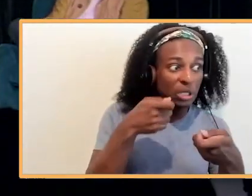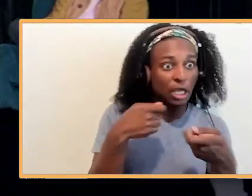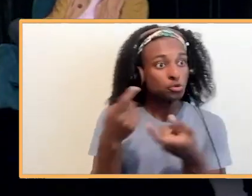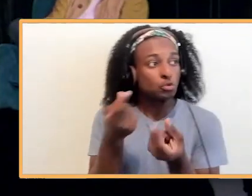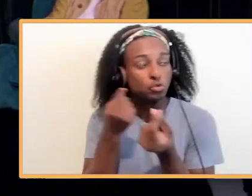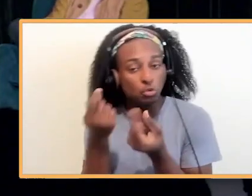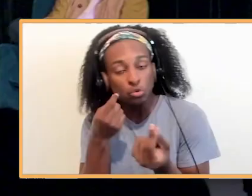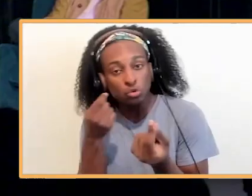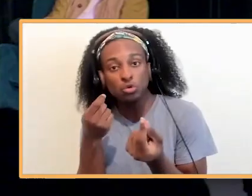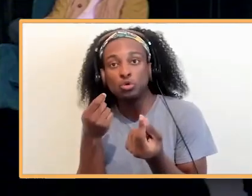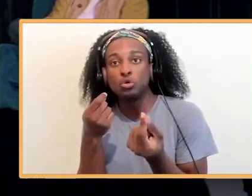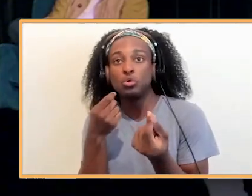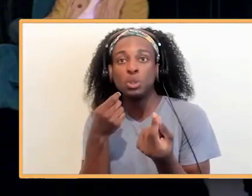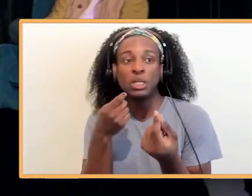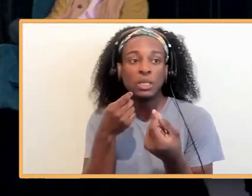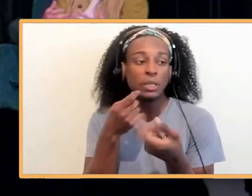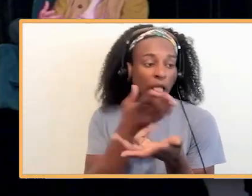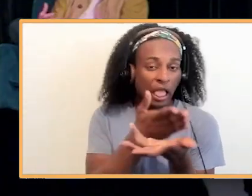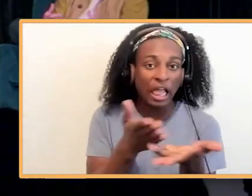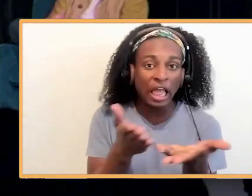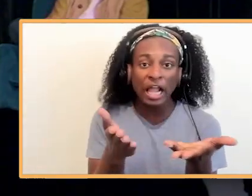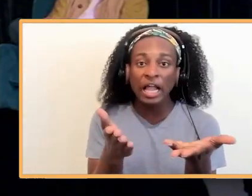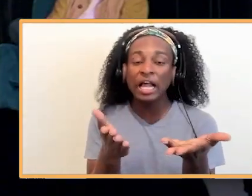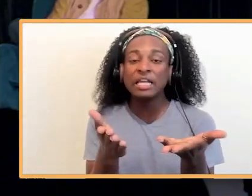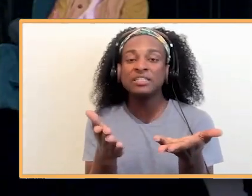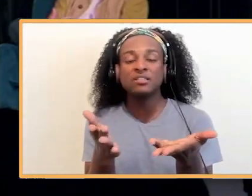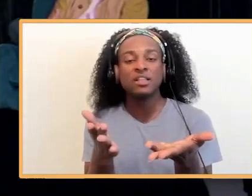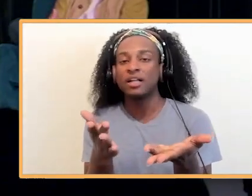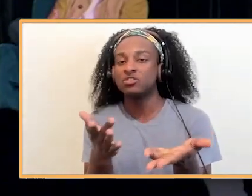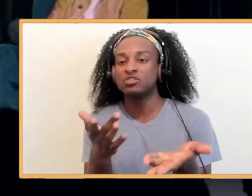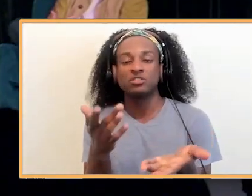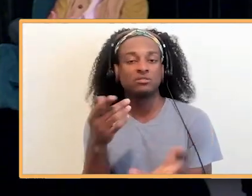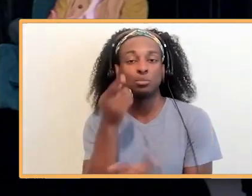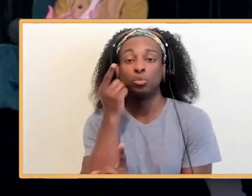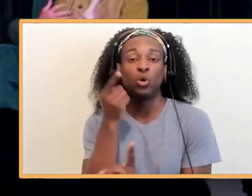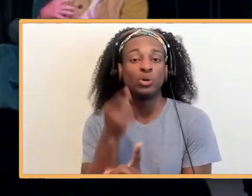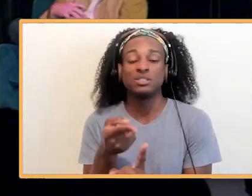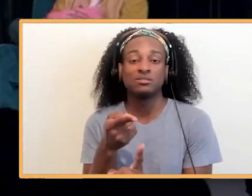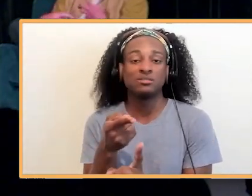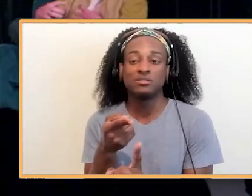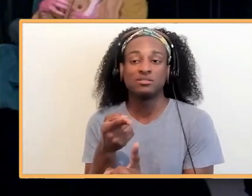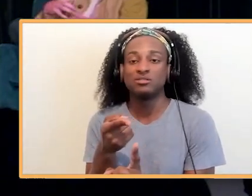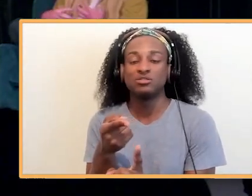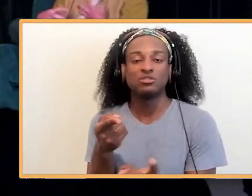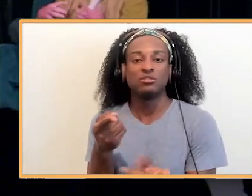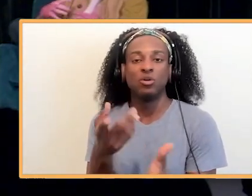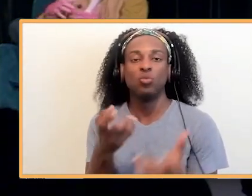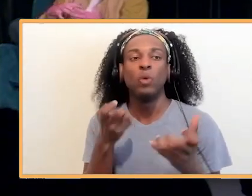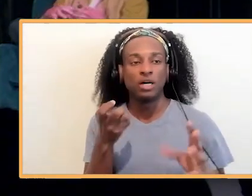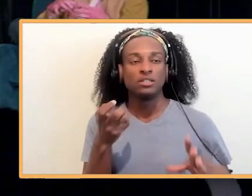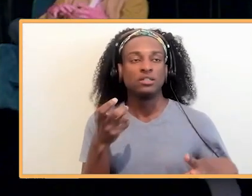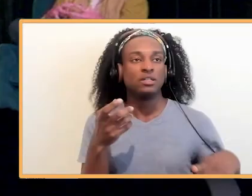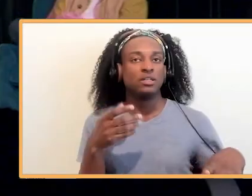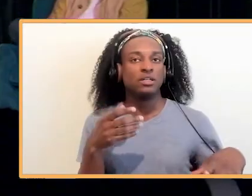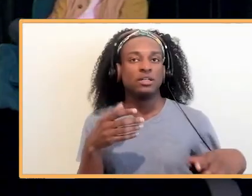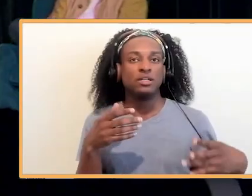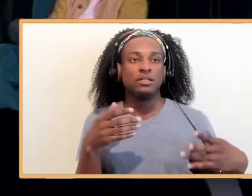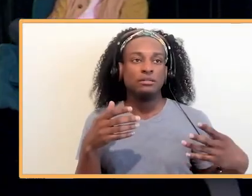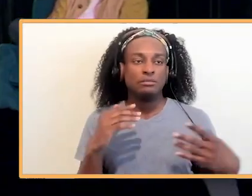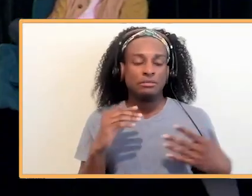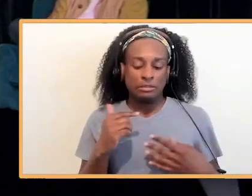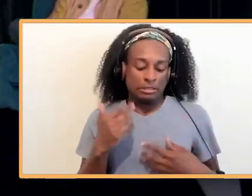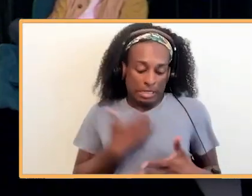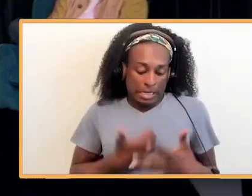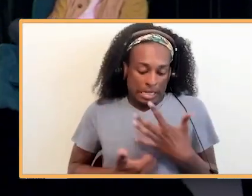just a male pursuit of some sense of like coping with the thing that they've